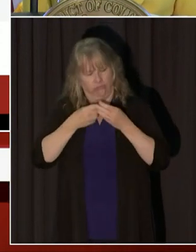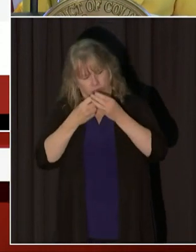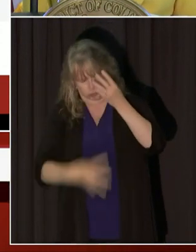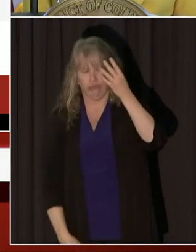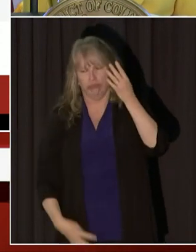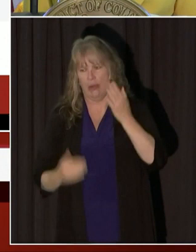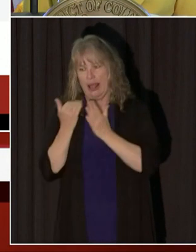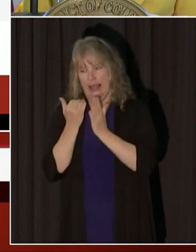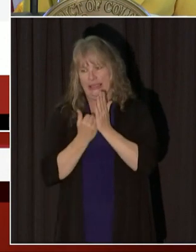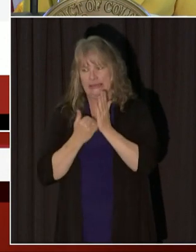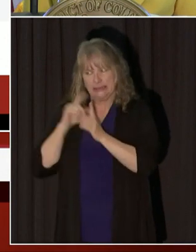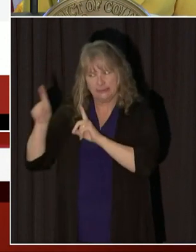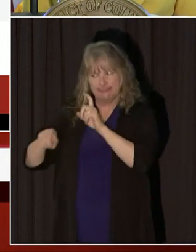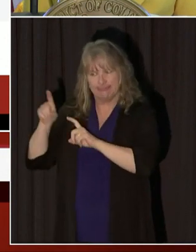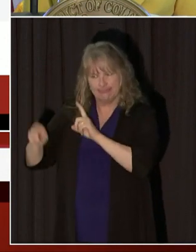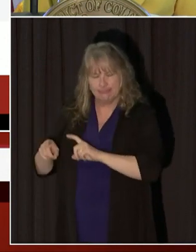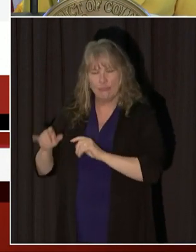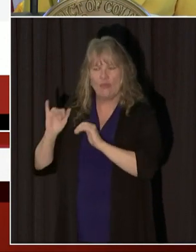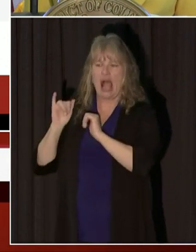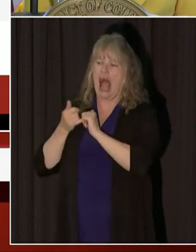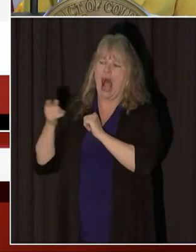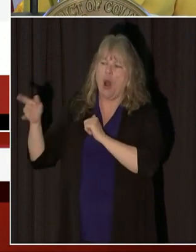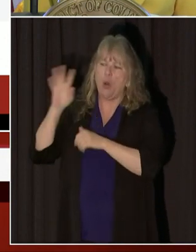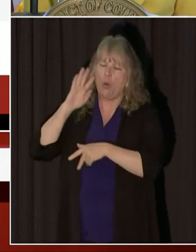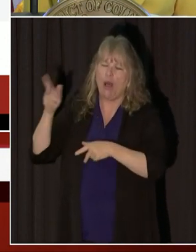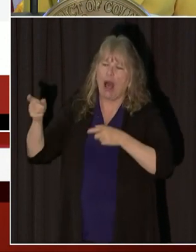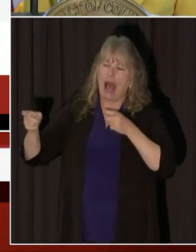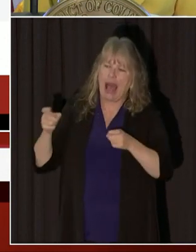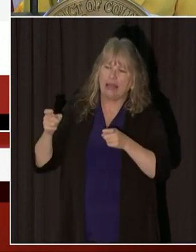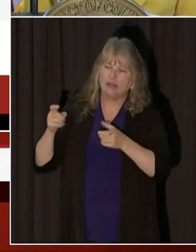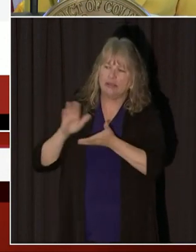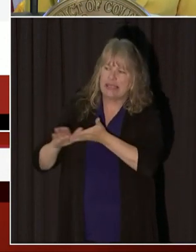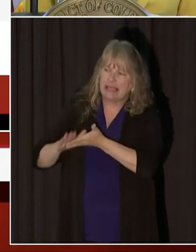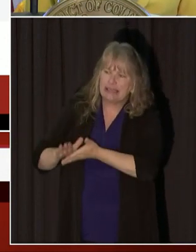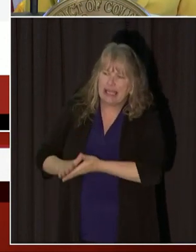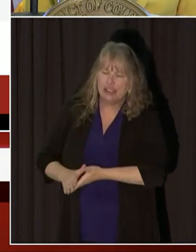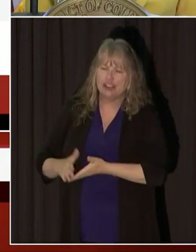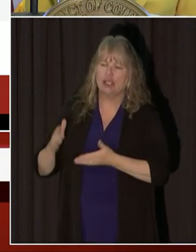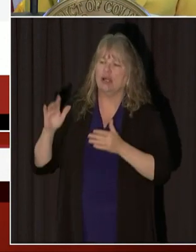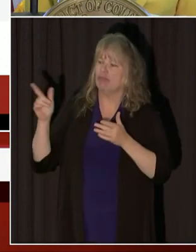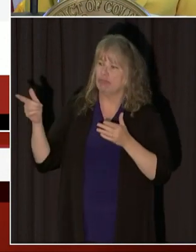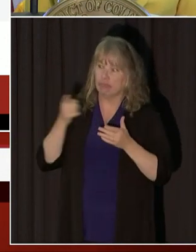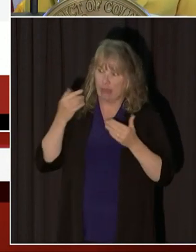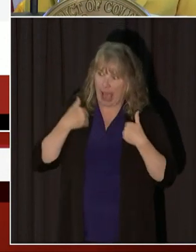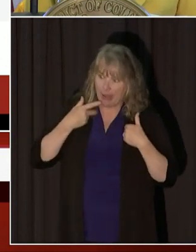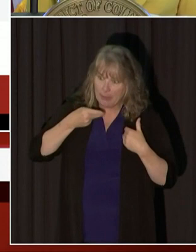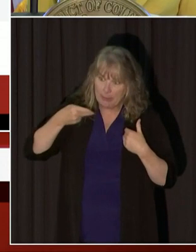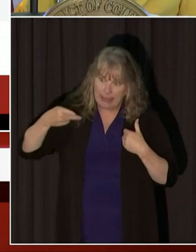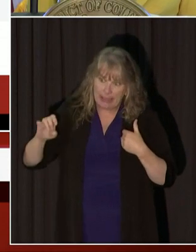will they handle sanitation in the business and protective equipment for their employees?